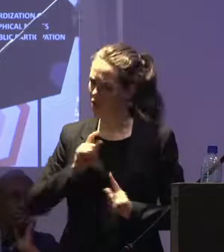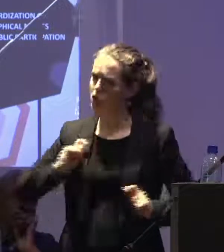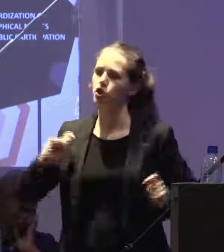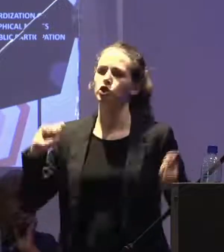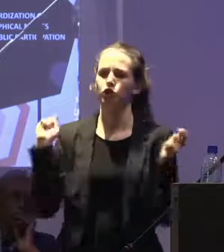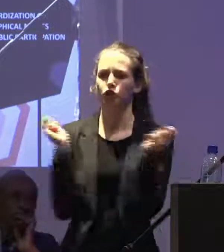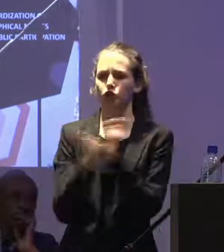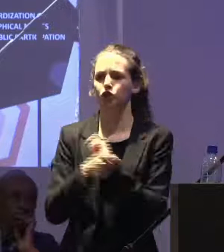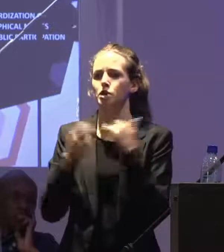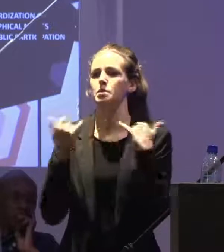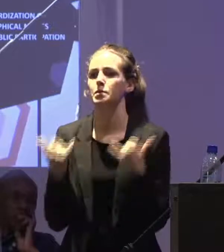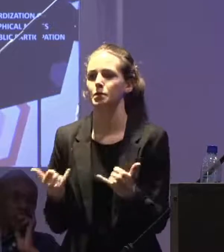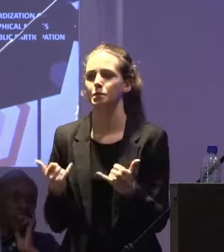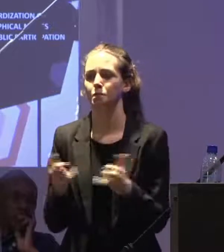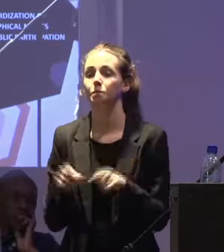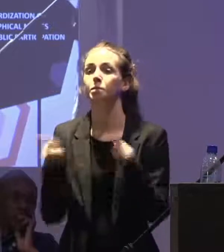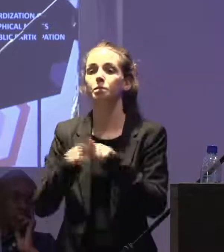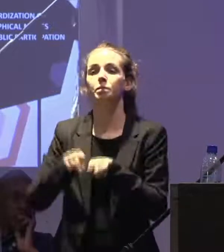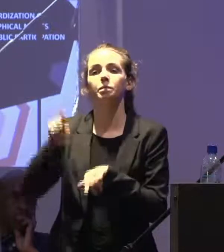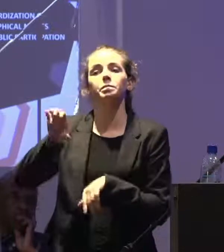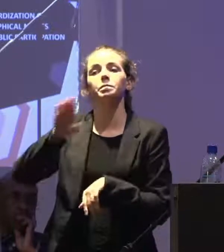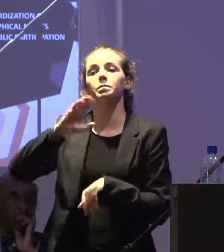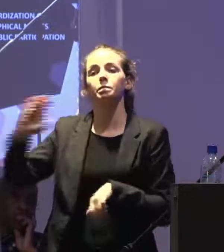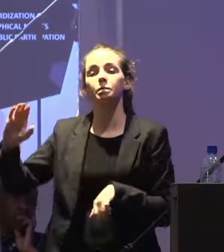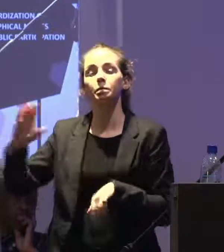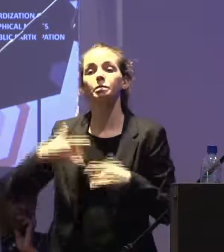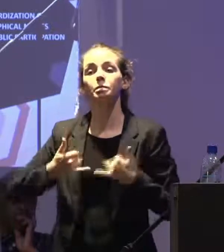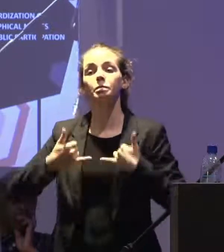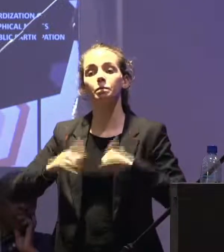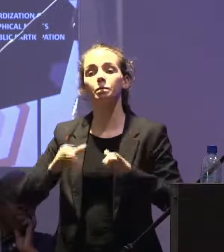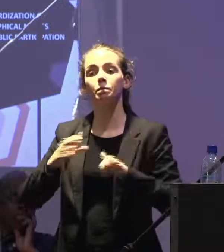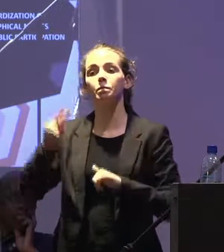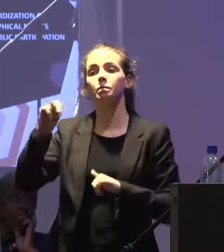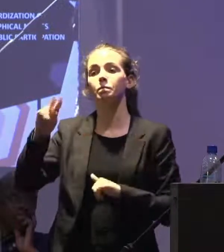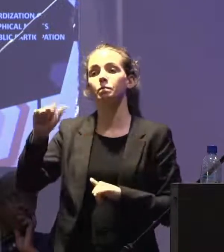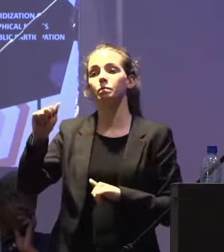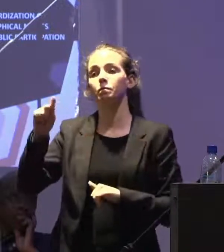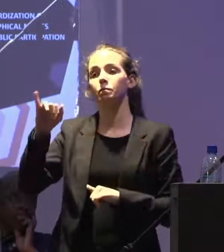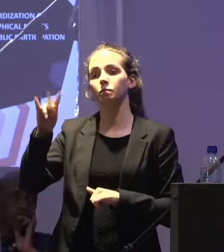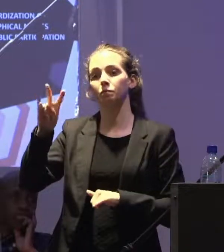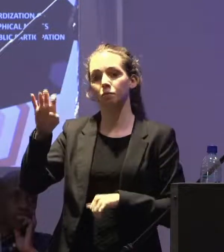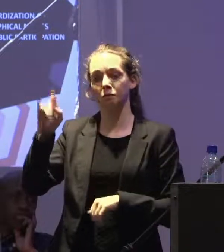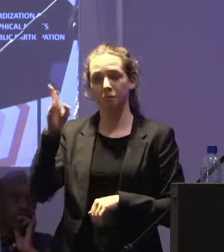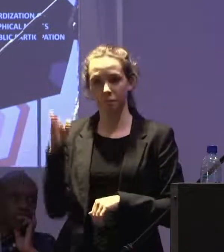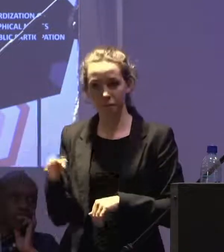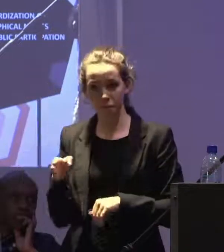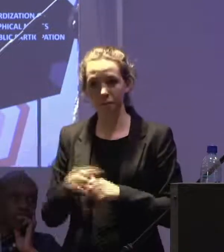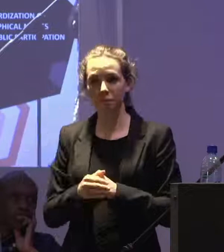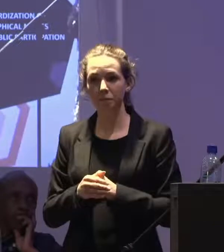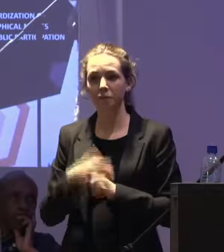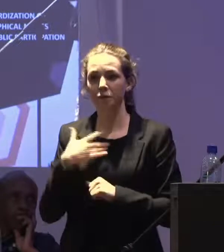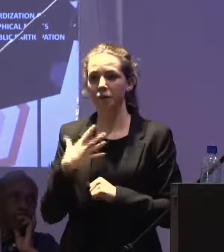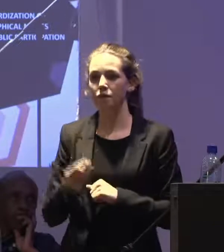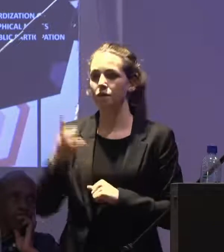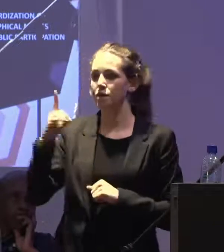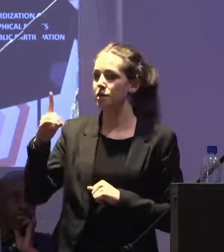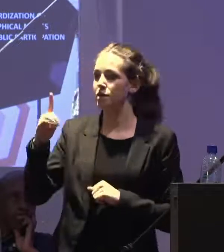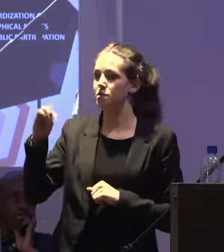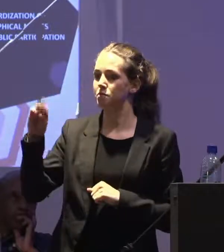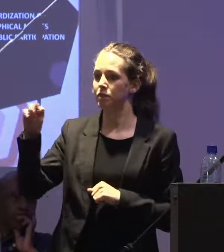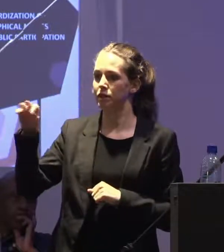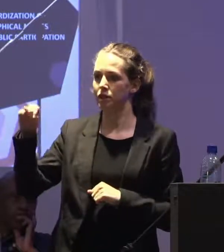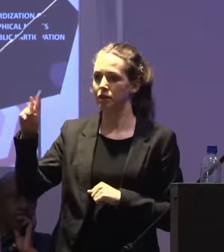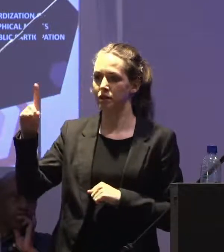the same with the Eastern Cape. We still have native units, NUs. There's Mdantsane. I